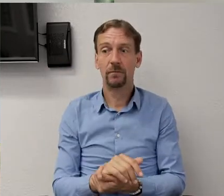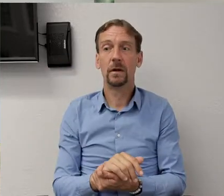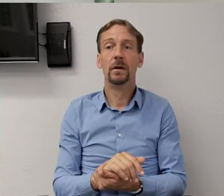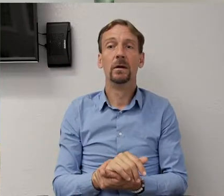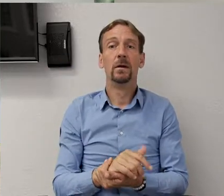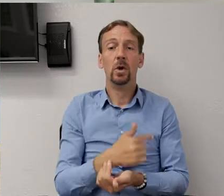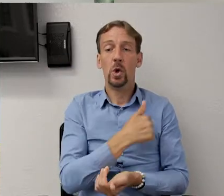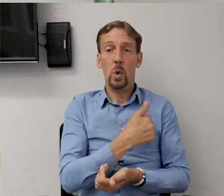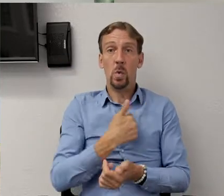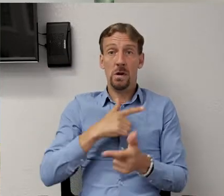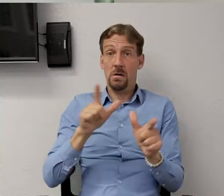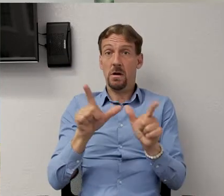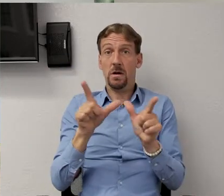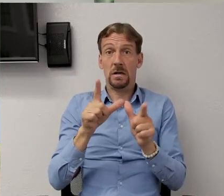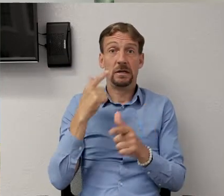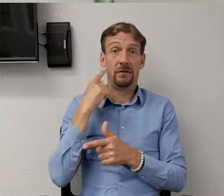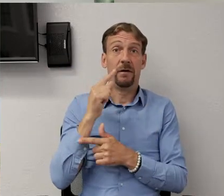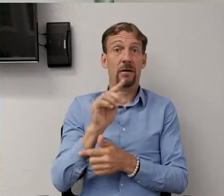are licensed for